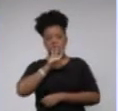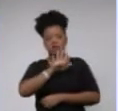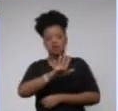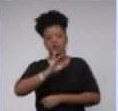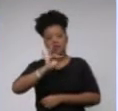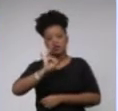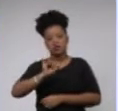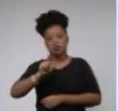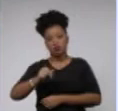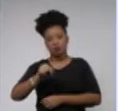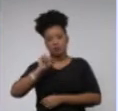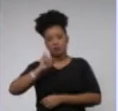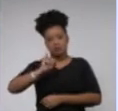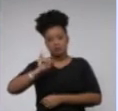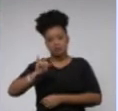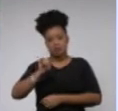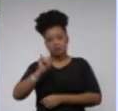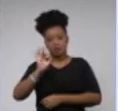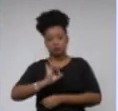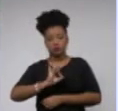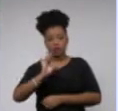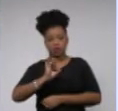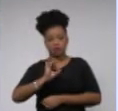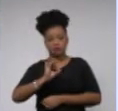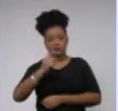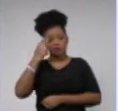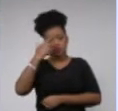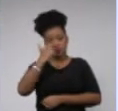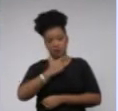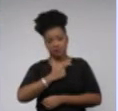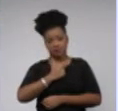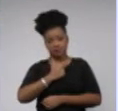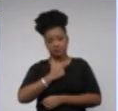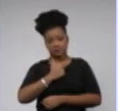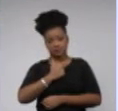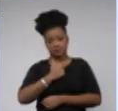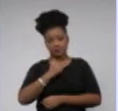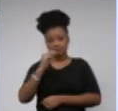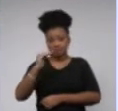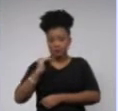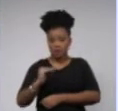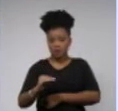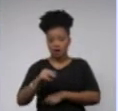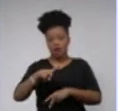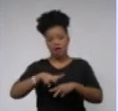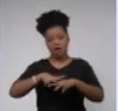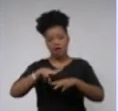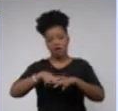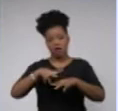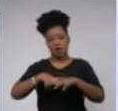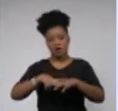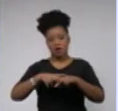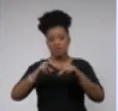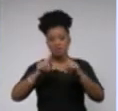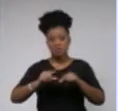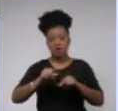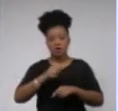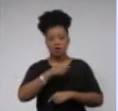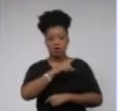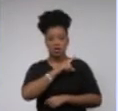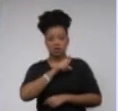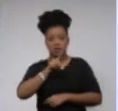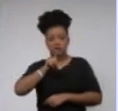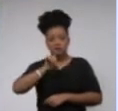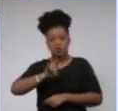57.66. Havana's rate slightly decreases to 19.67. Matanzas lower than